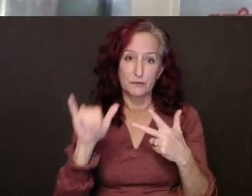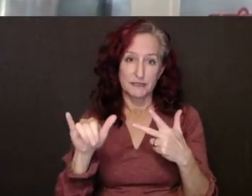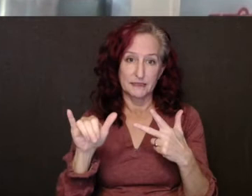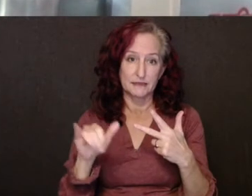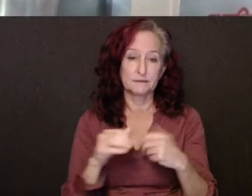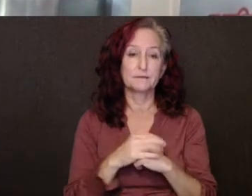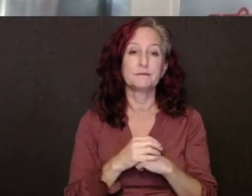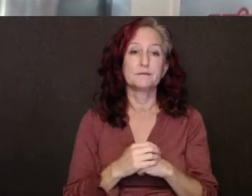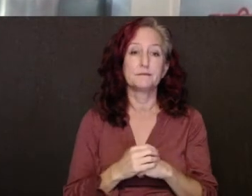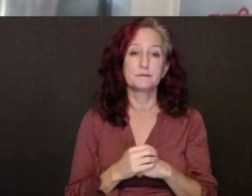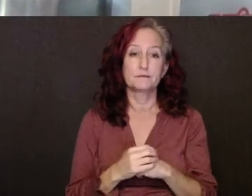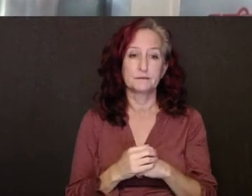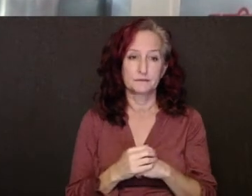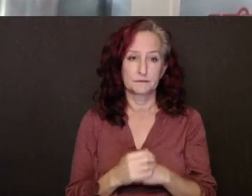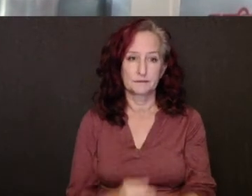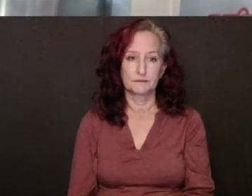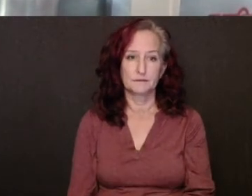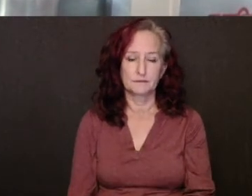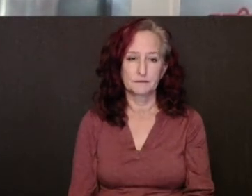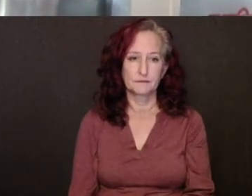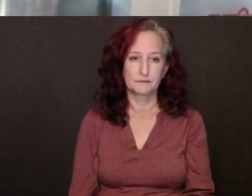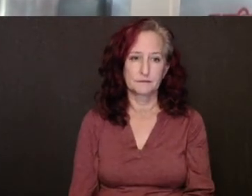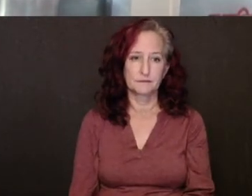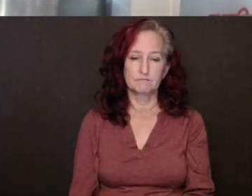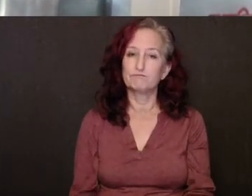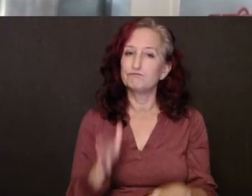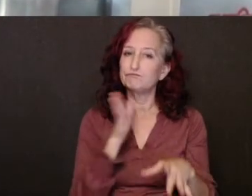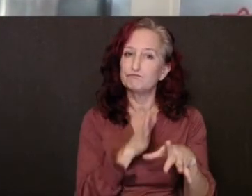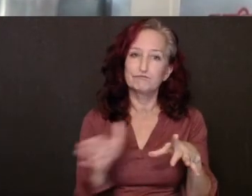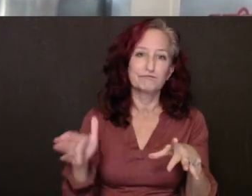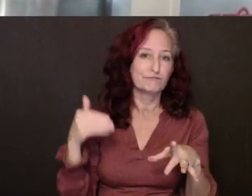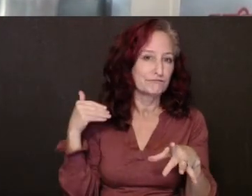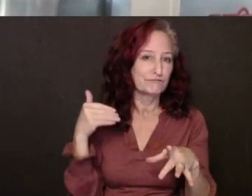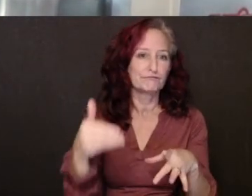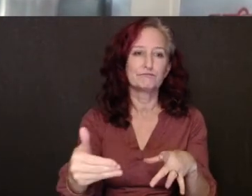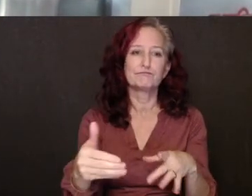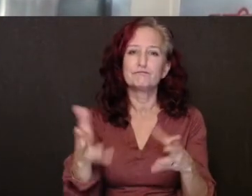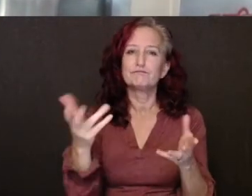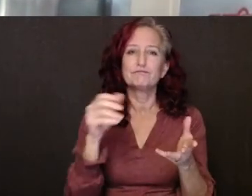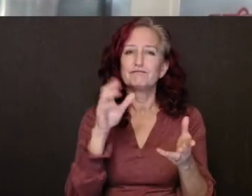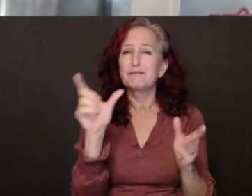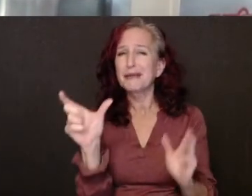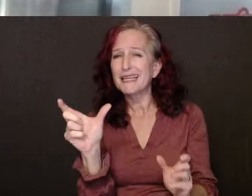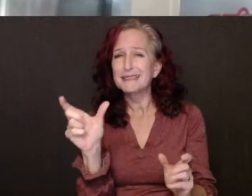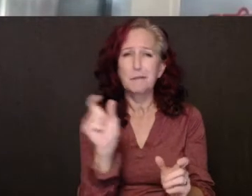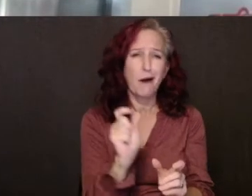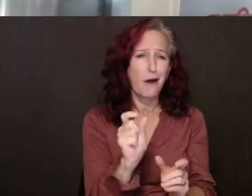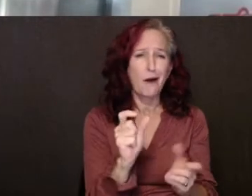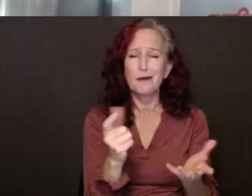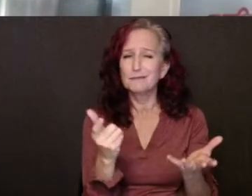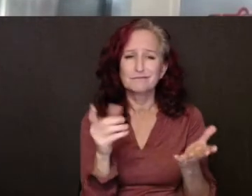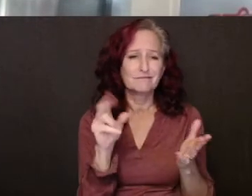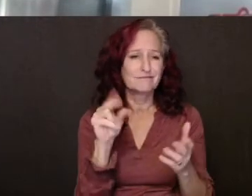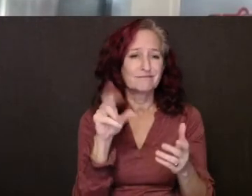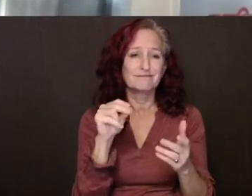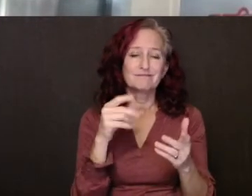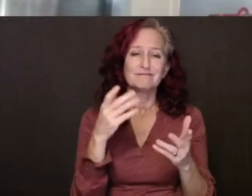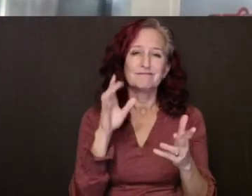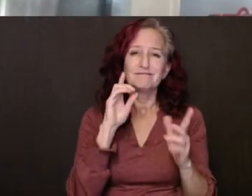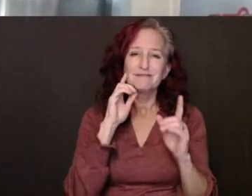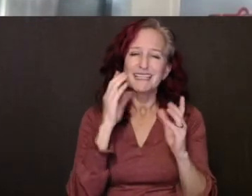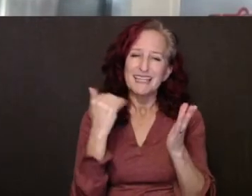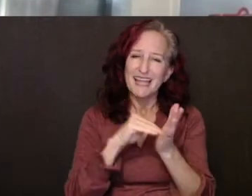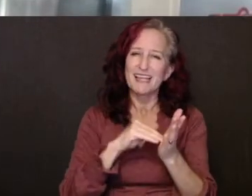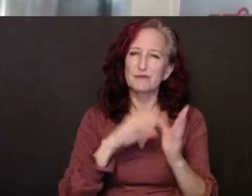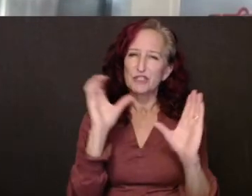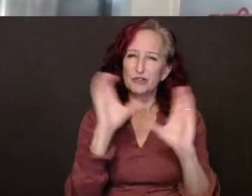white onions, a cup of carrots. Now we're going to go for a half a cup of celery. So